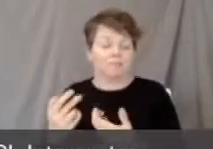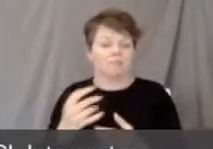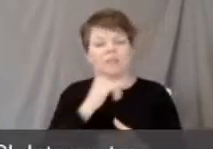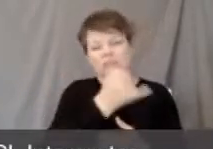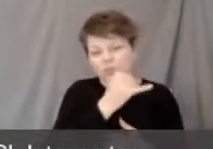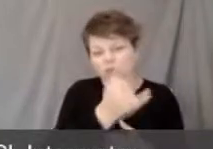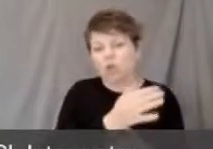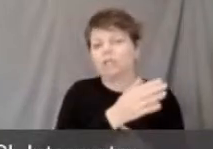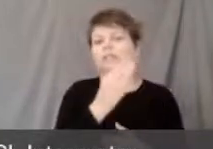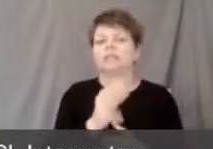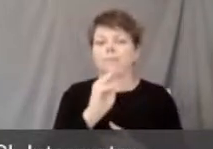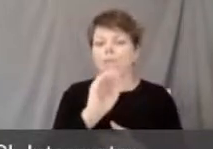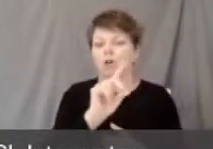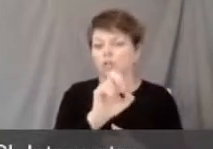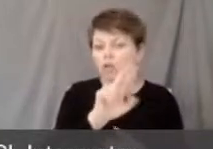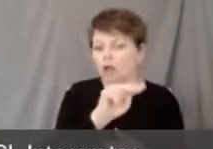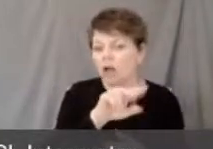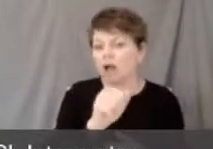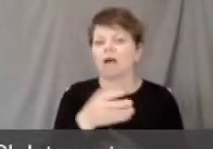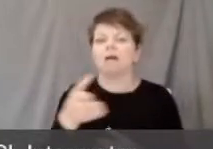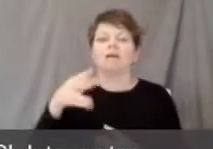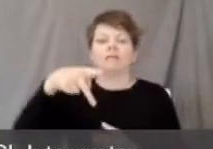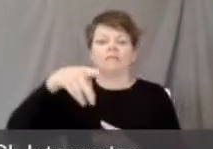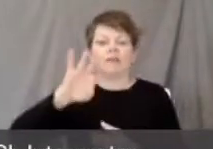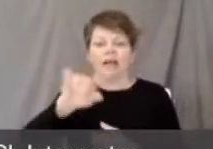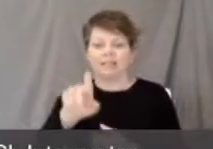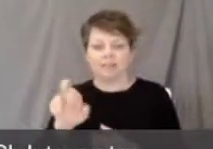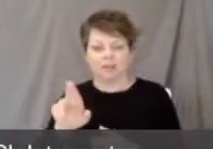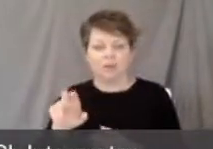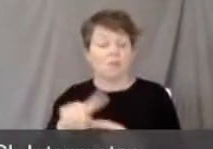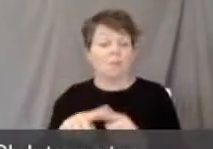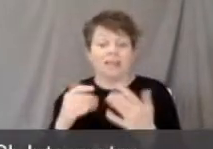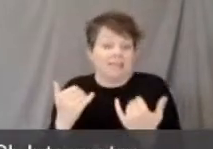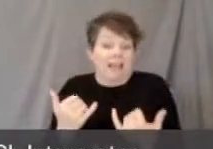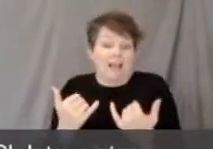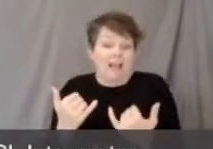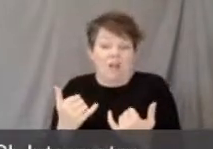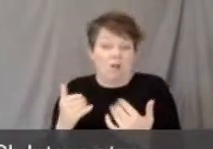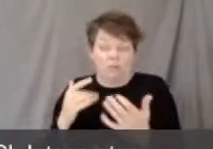there's been hundreds of millions of people around the world who've gotten mRNA vaccines.